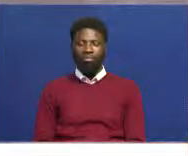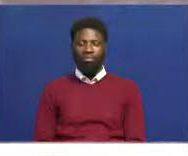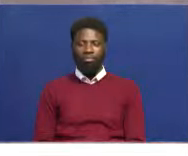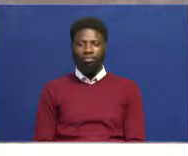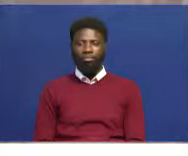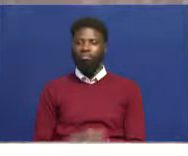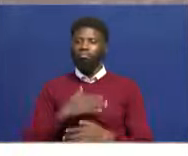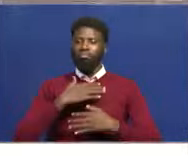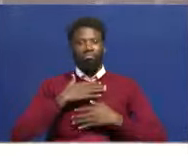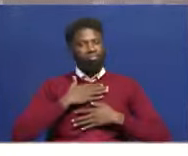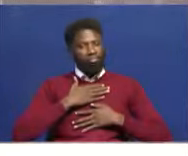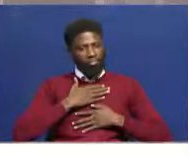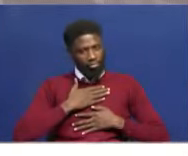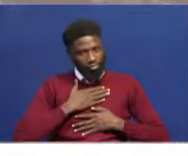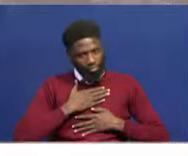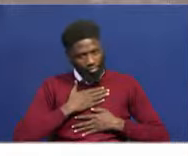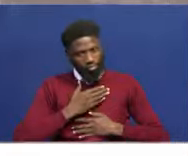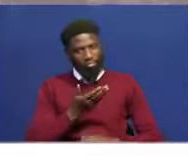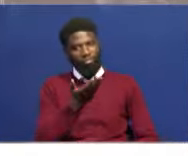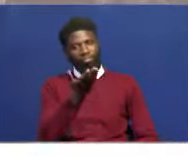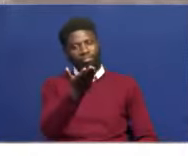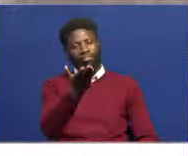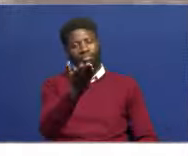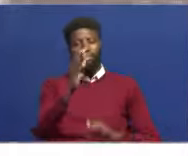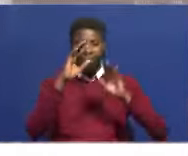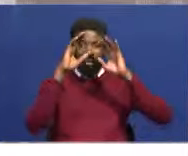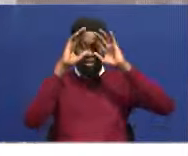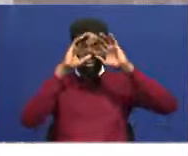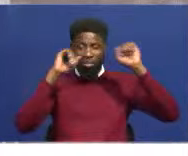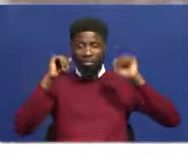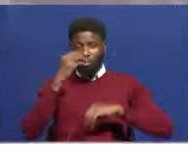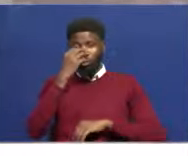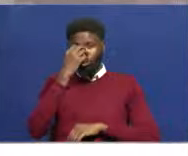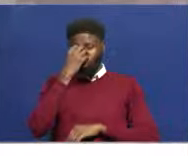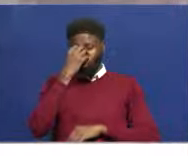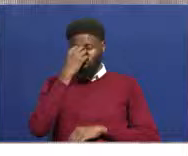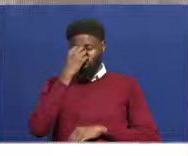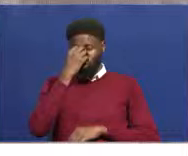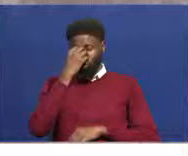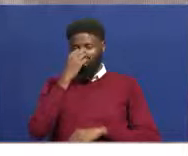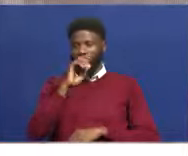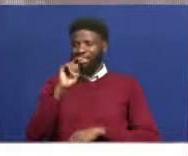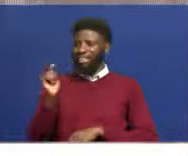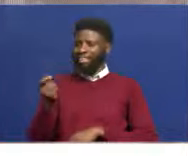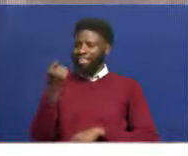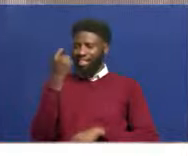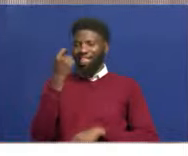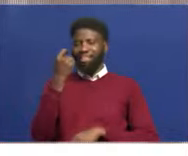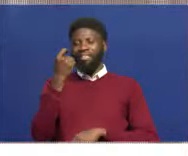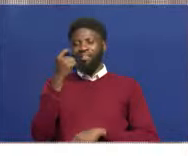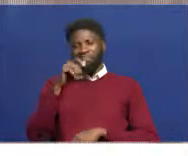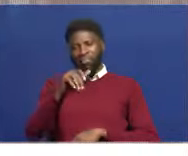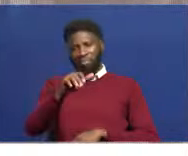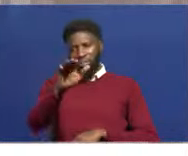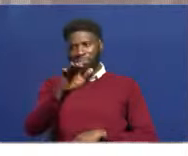Your Excellency, President William Ruto, President of the Republic of Kenya,